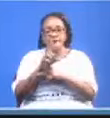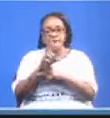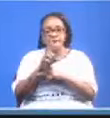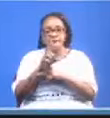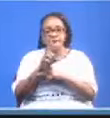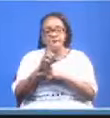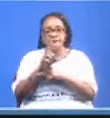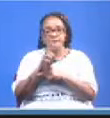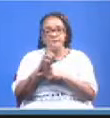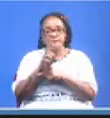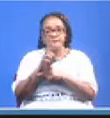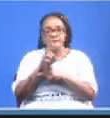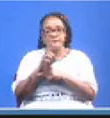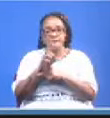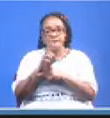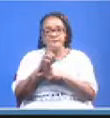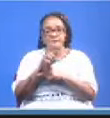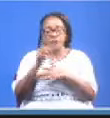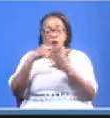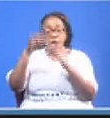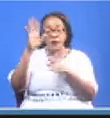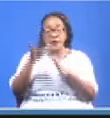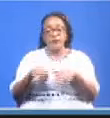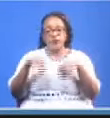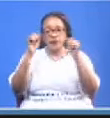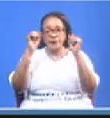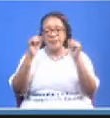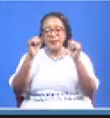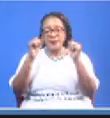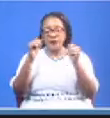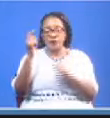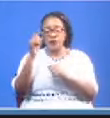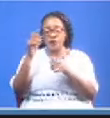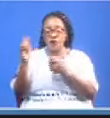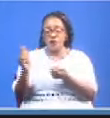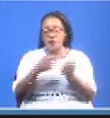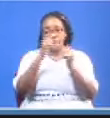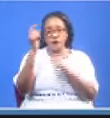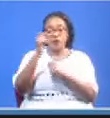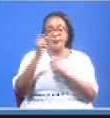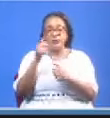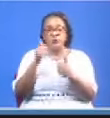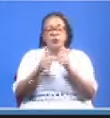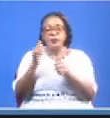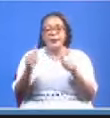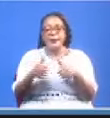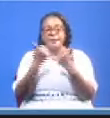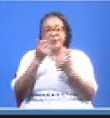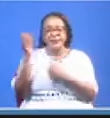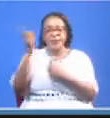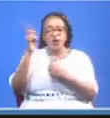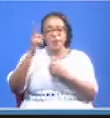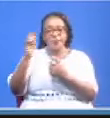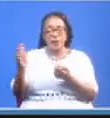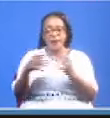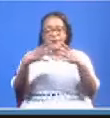And Joe Lee is the overall winner of this year's Chairman's Prize Golf Tournament that was held at the Royal Nairobi Golf Club.